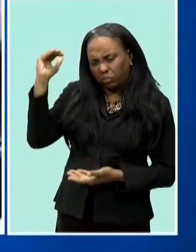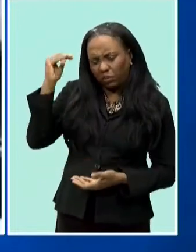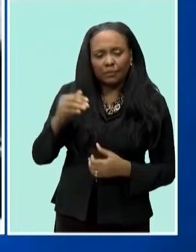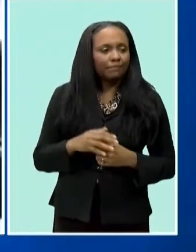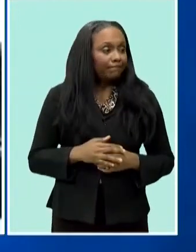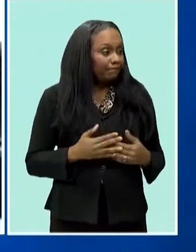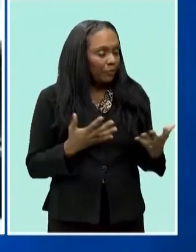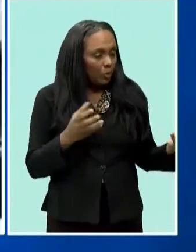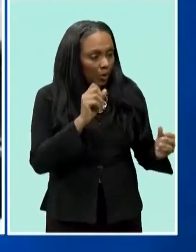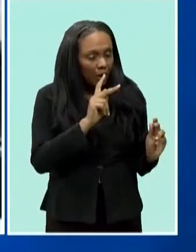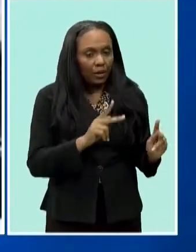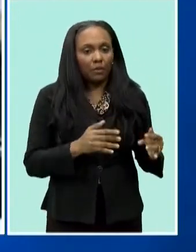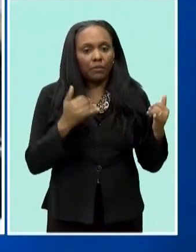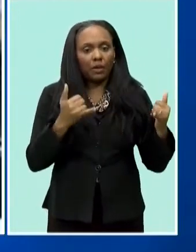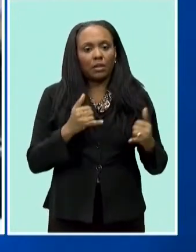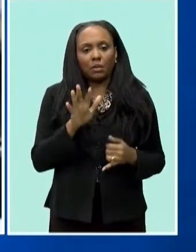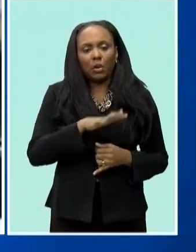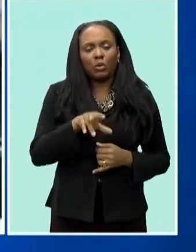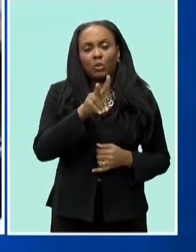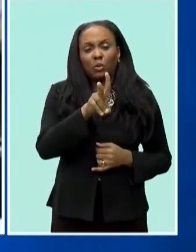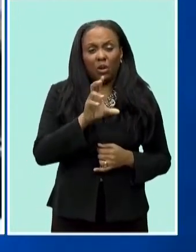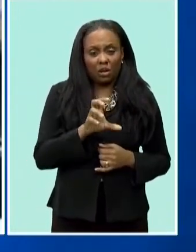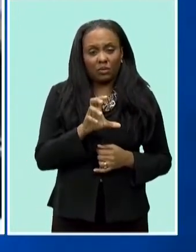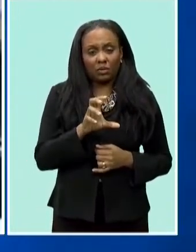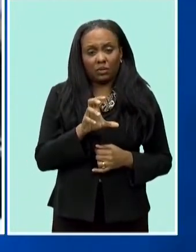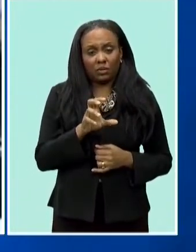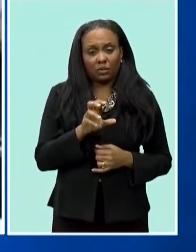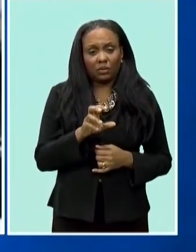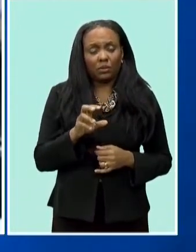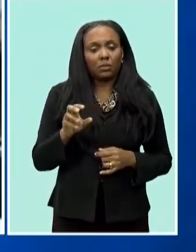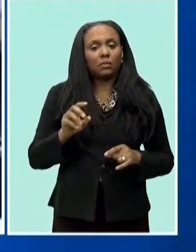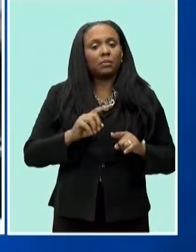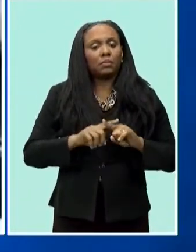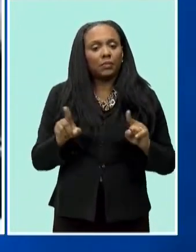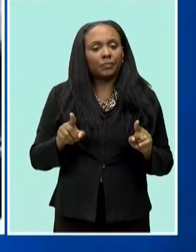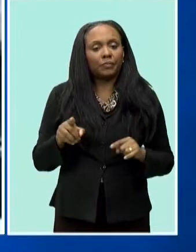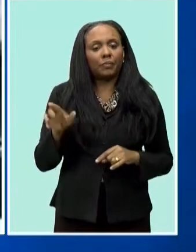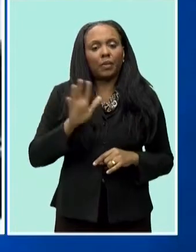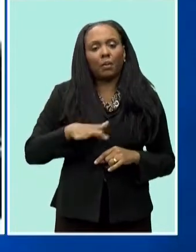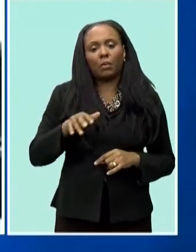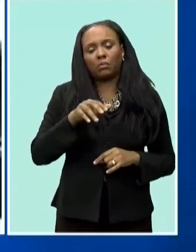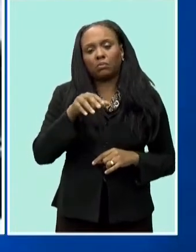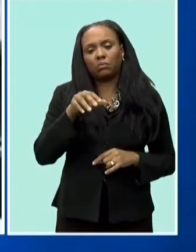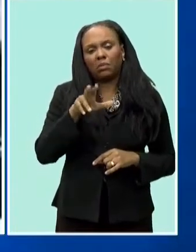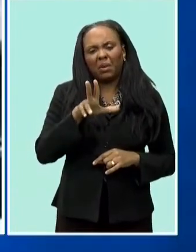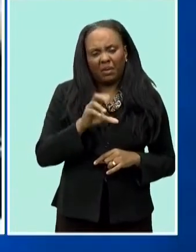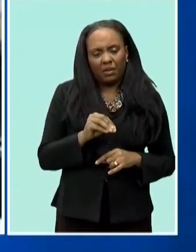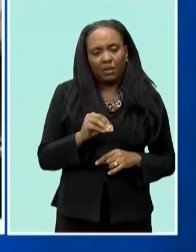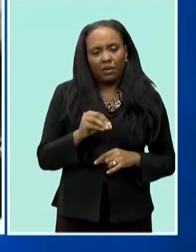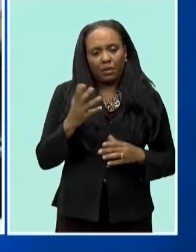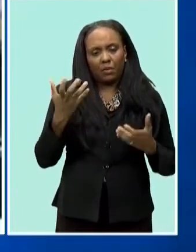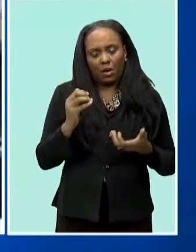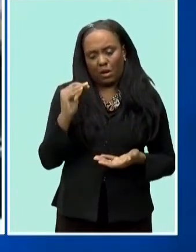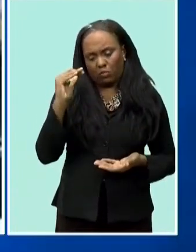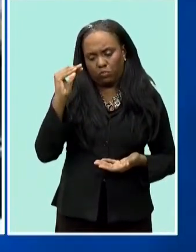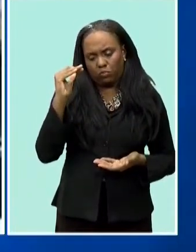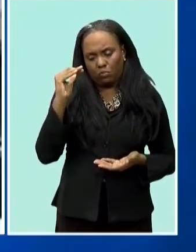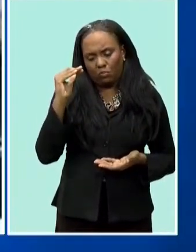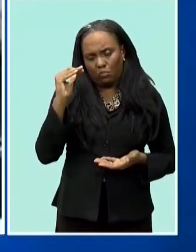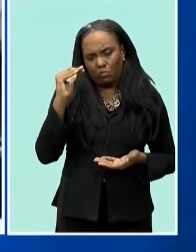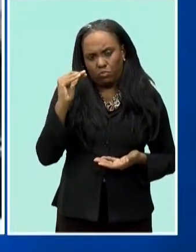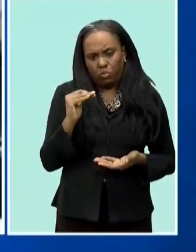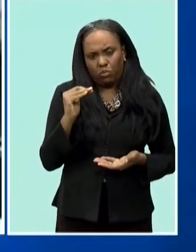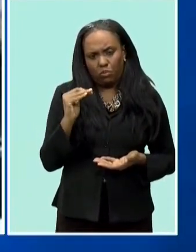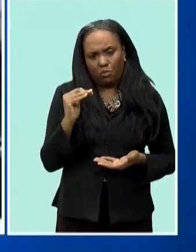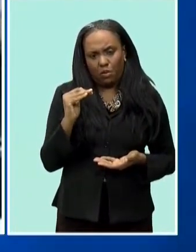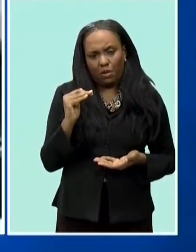is currently around 200 or so, but I should note here that in addition to the approximately 30 cases that the tribunal is dealing with,